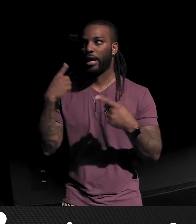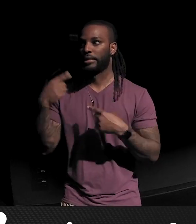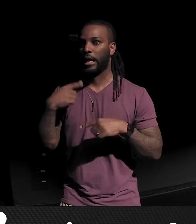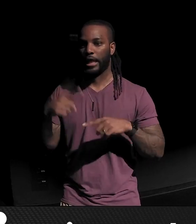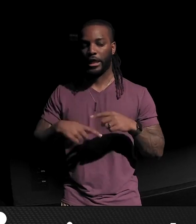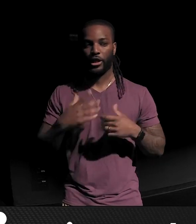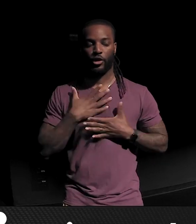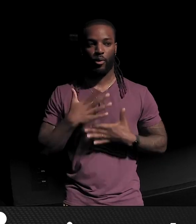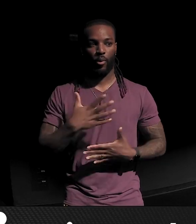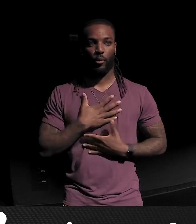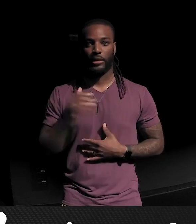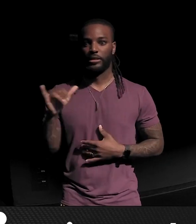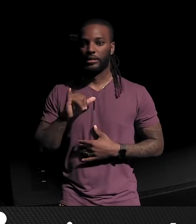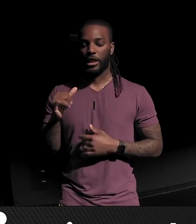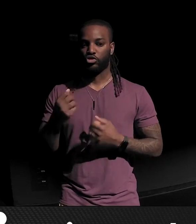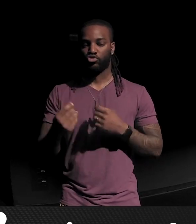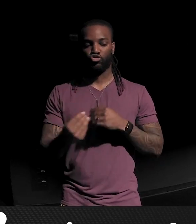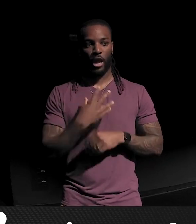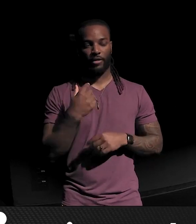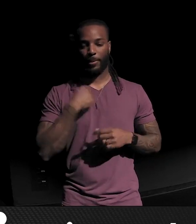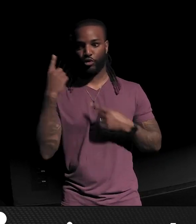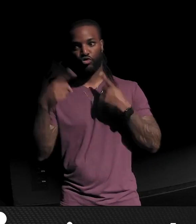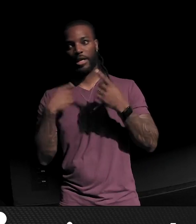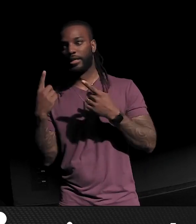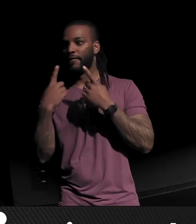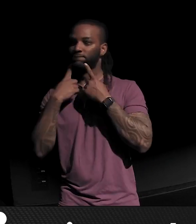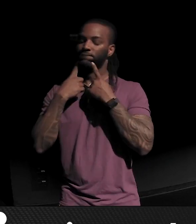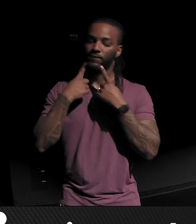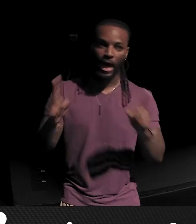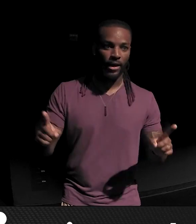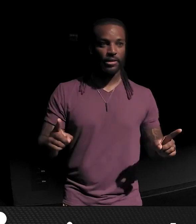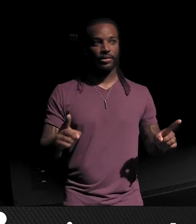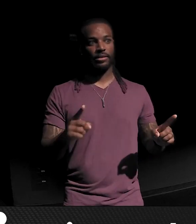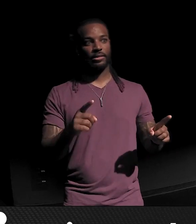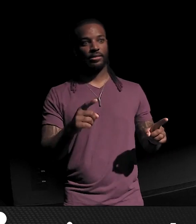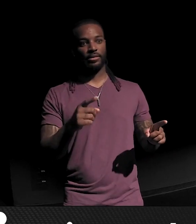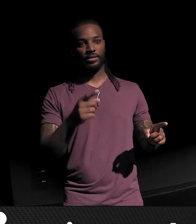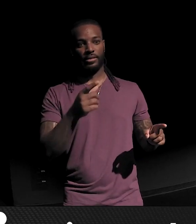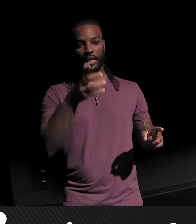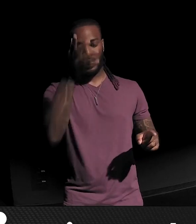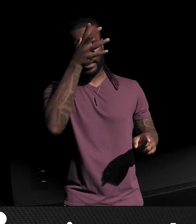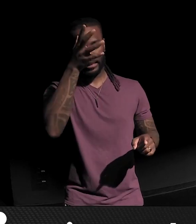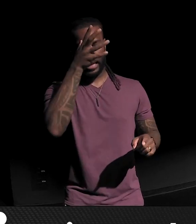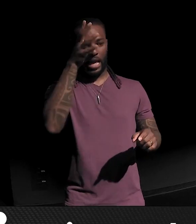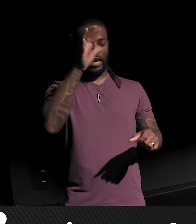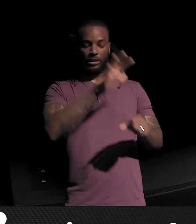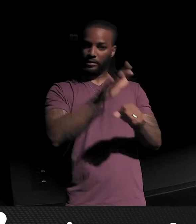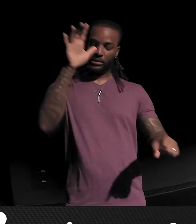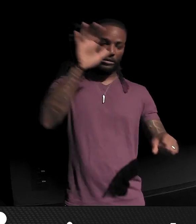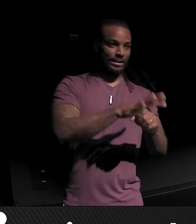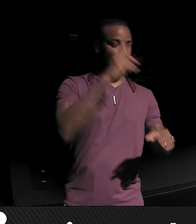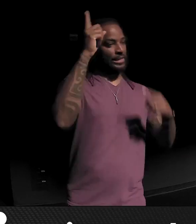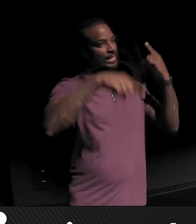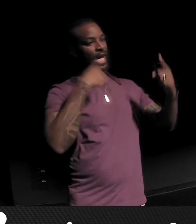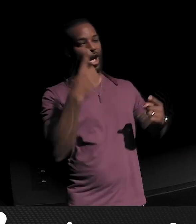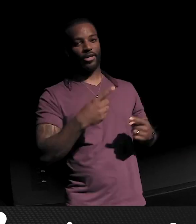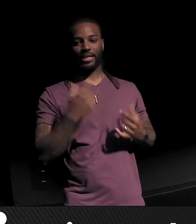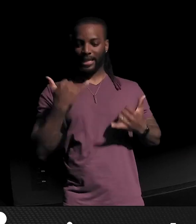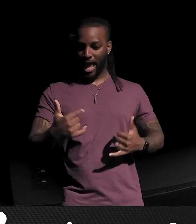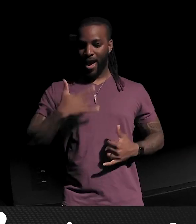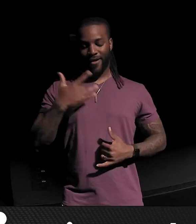like driving me crazy. Finally, look at them. It's chaos. This feels normal to